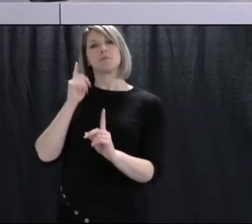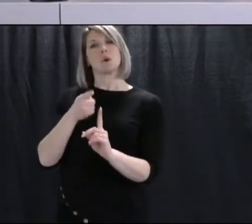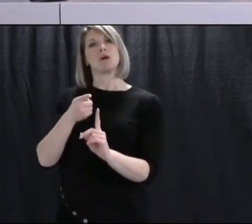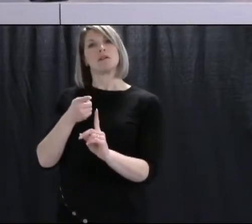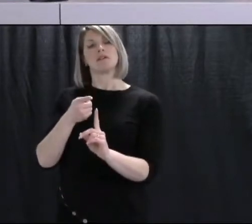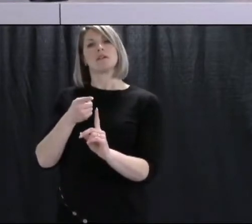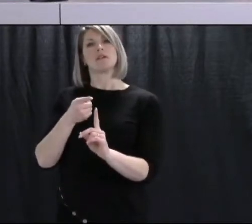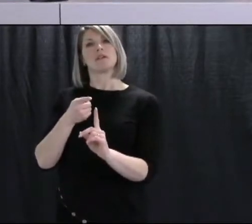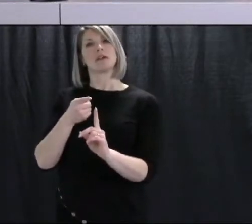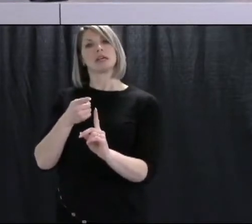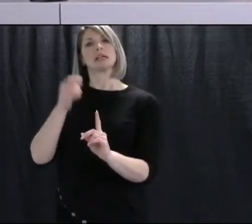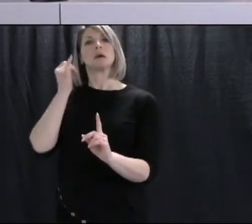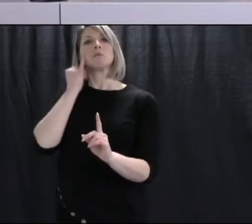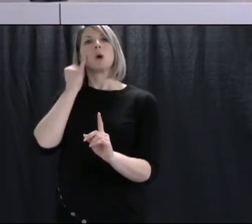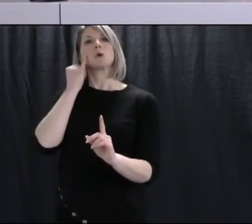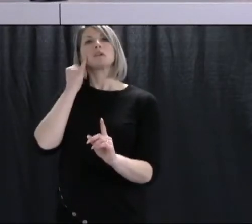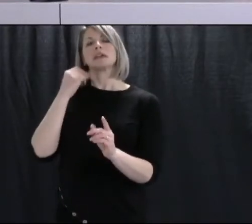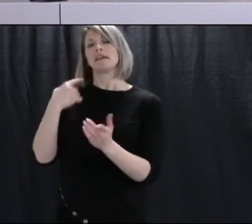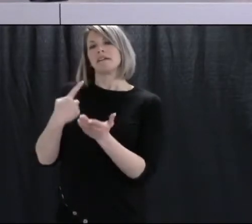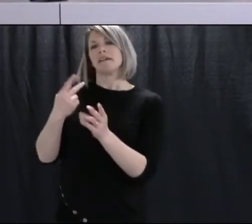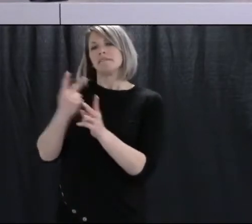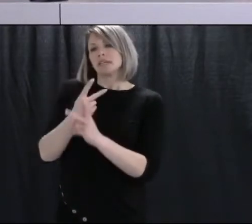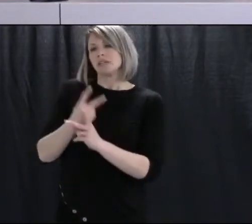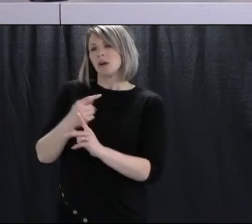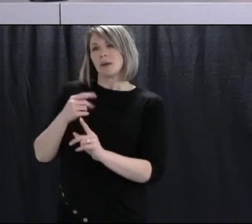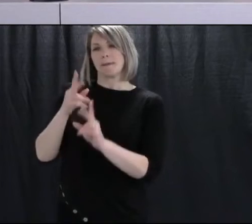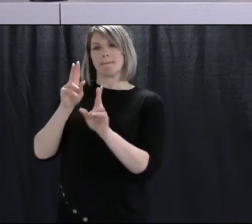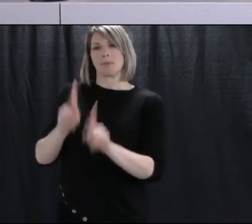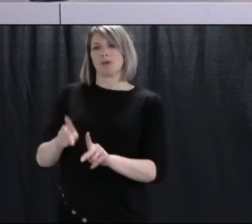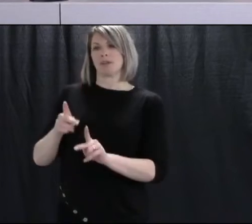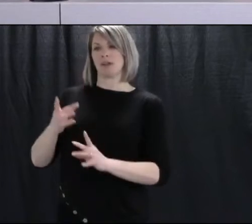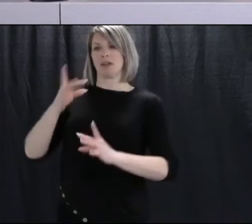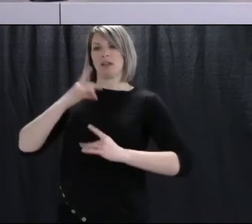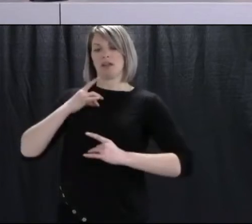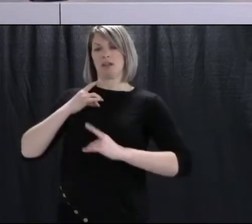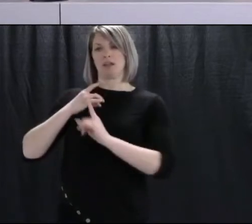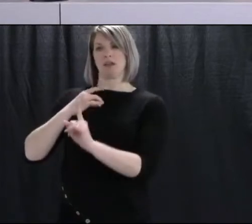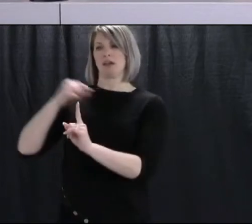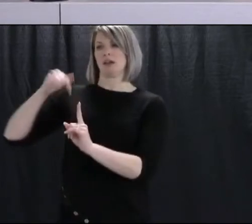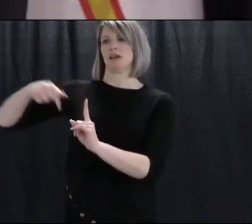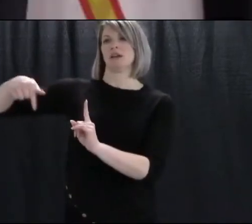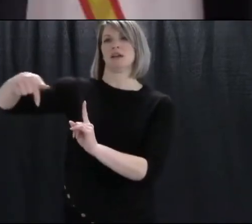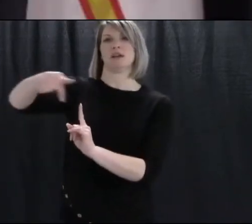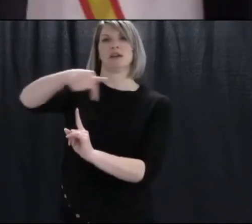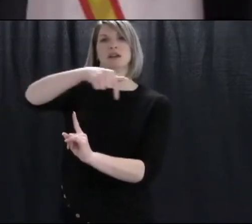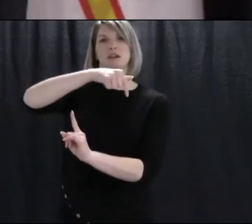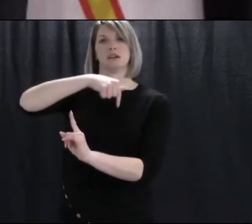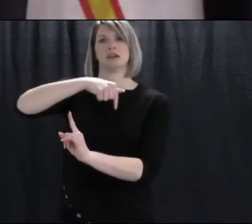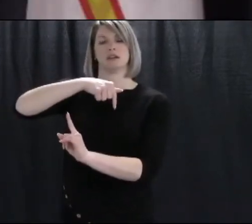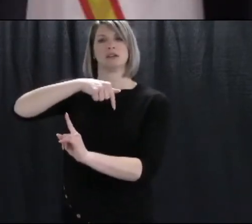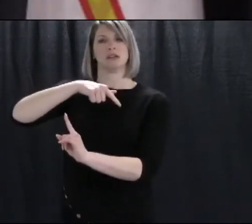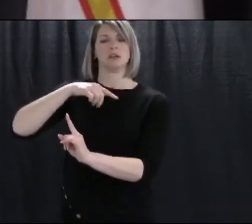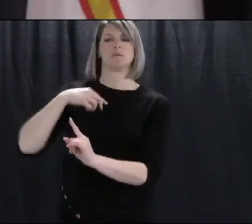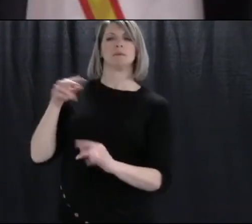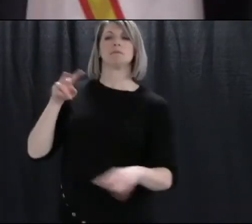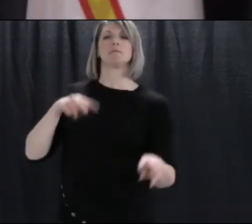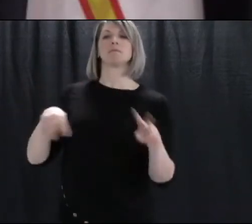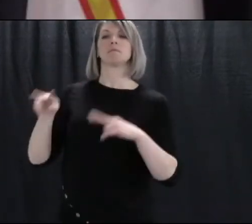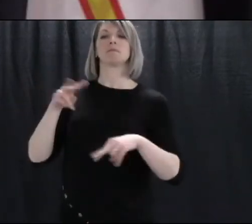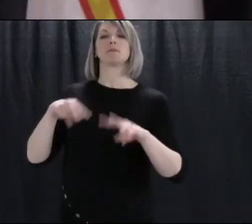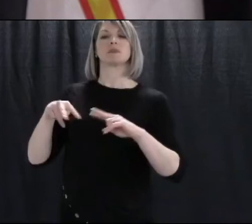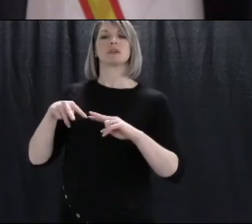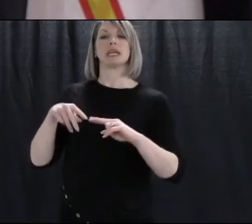at the tracking and the tracing, the difficulty sometimes when people are just not being compliant with the recommendations. And that's